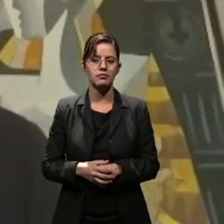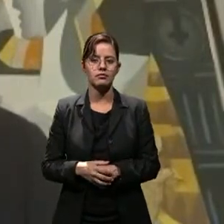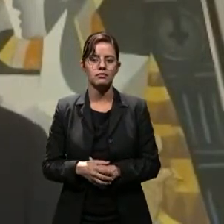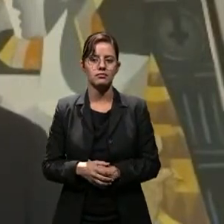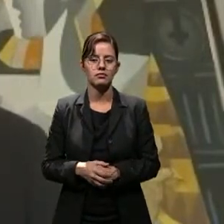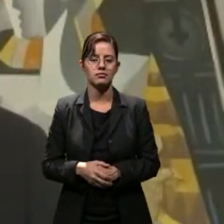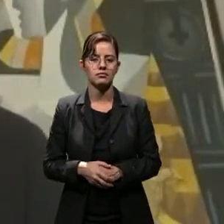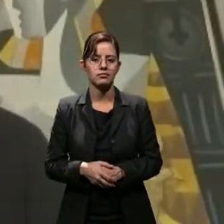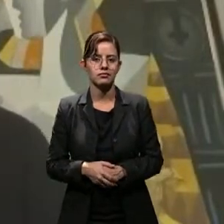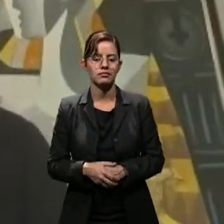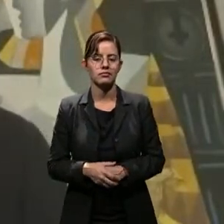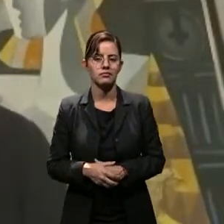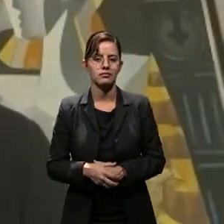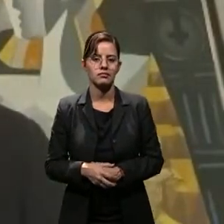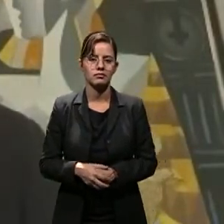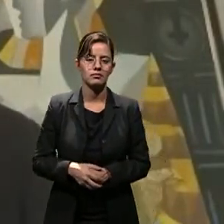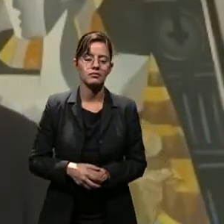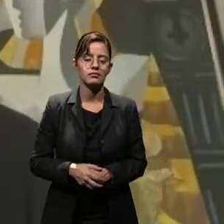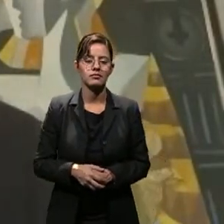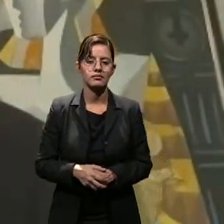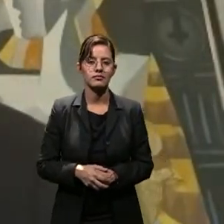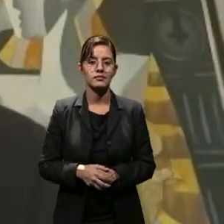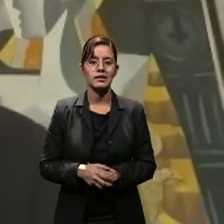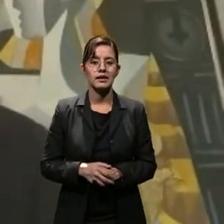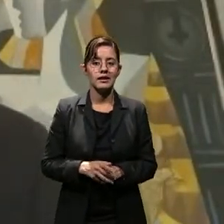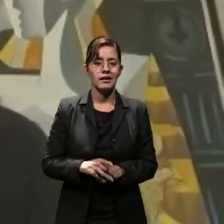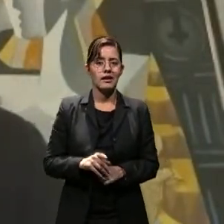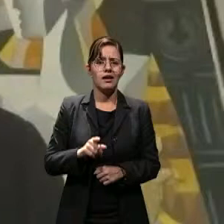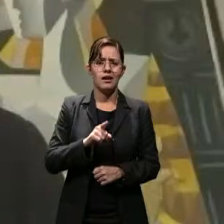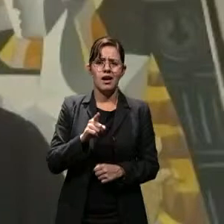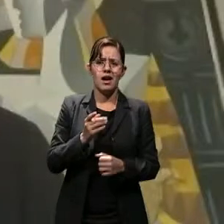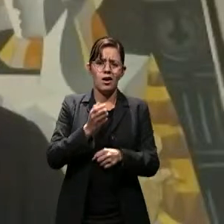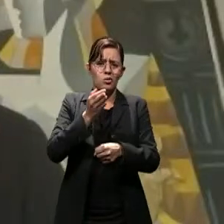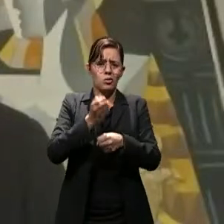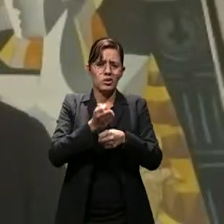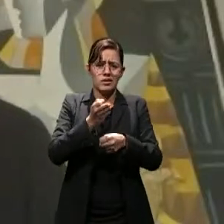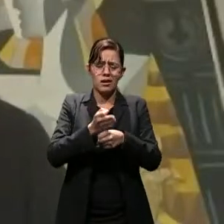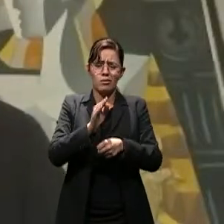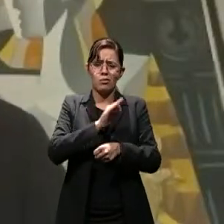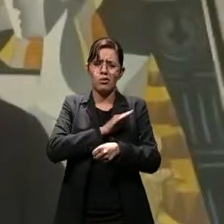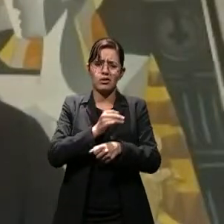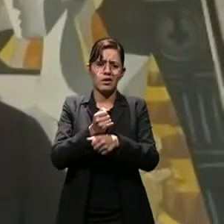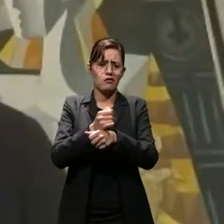is the access to power, the access to